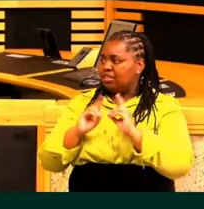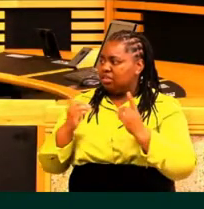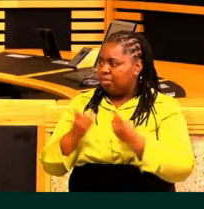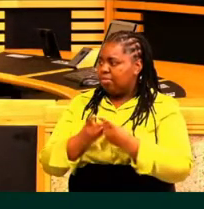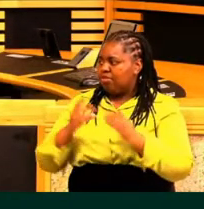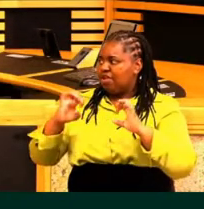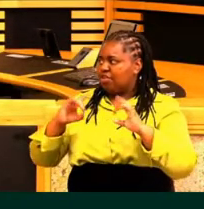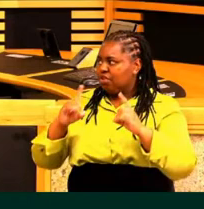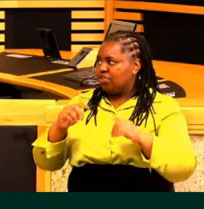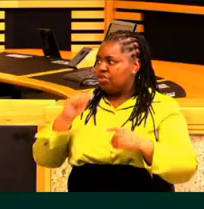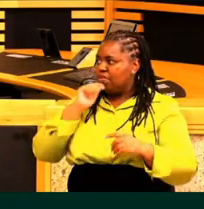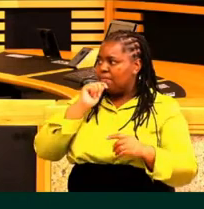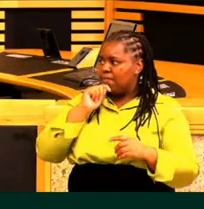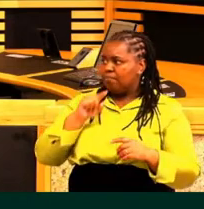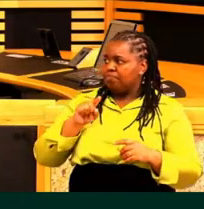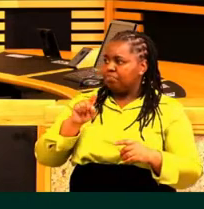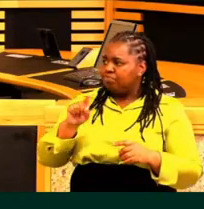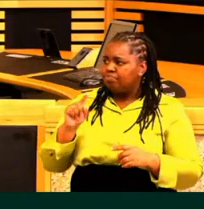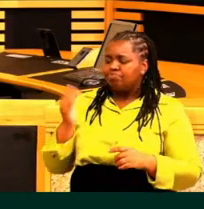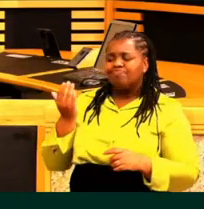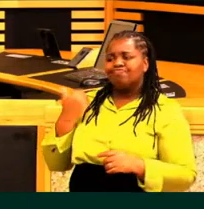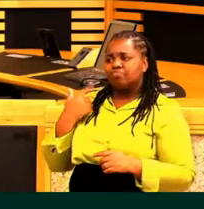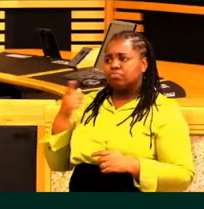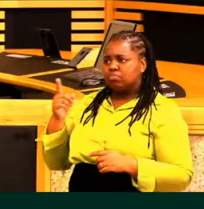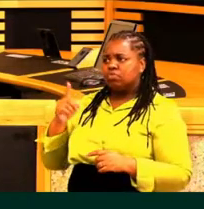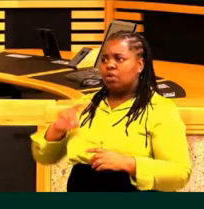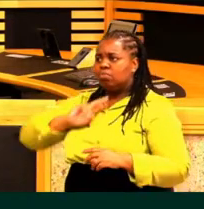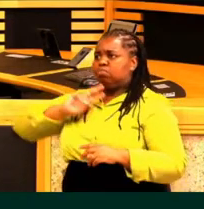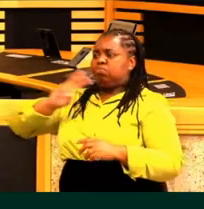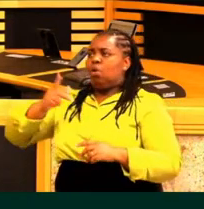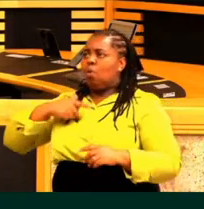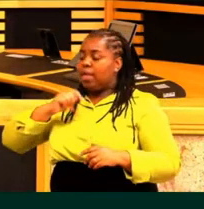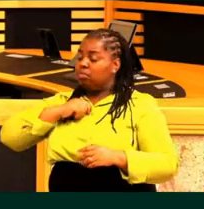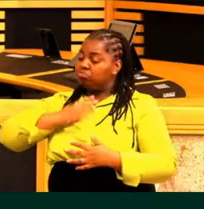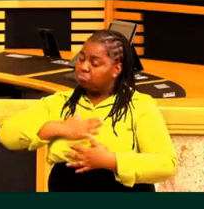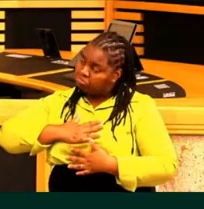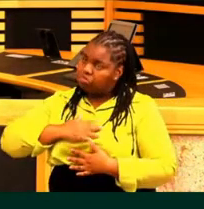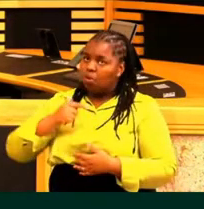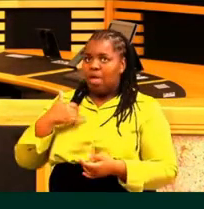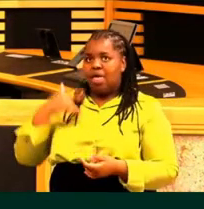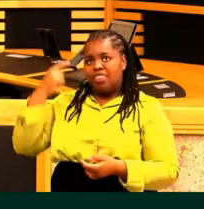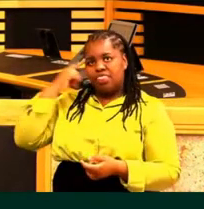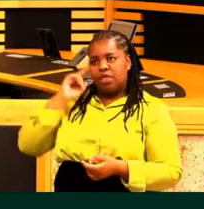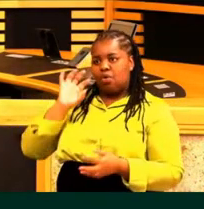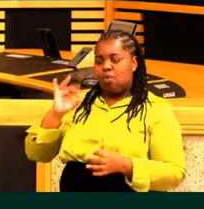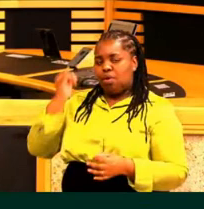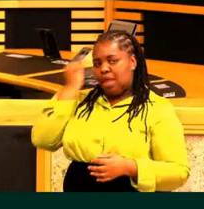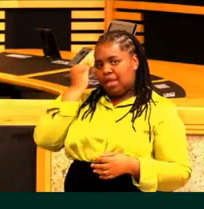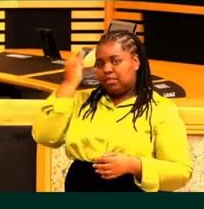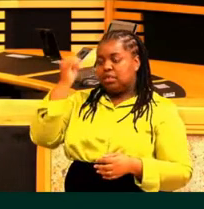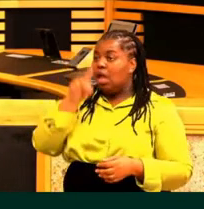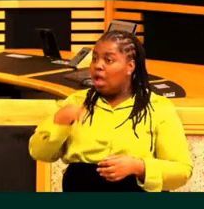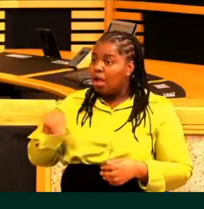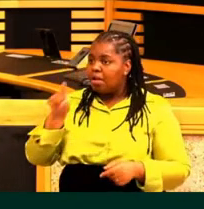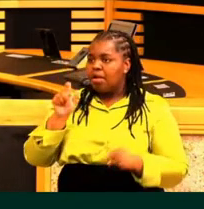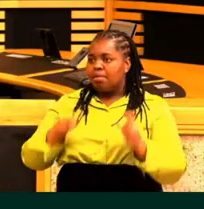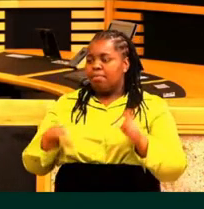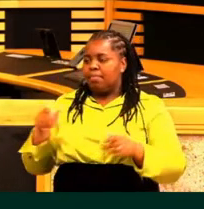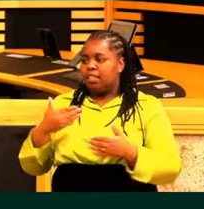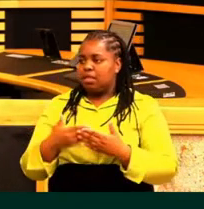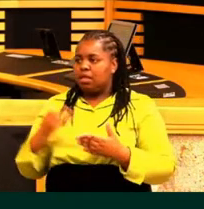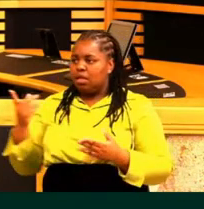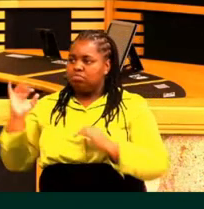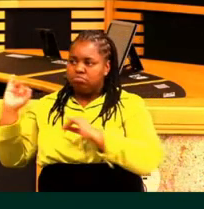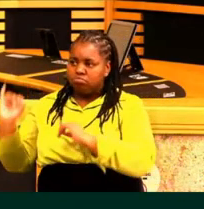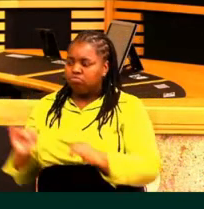Education was very instrumental and vocal which we appreciate and we thought was a great ideas young people that they're going to